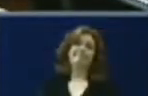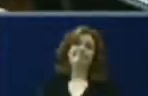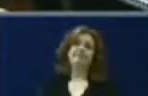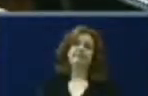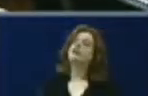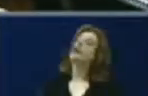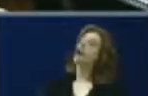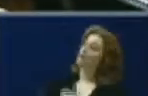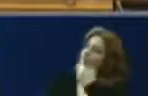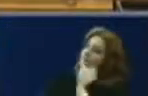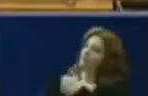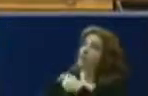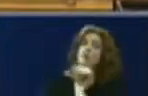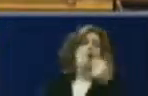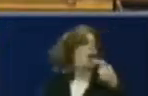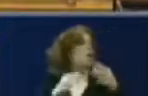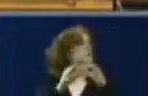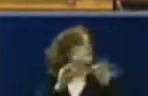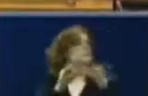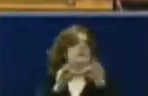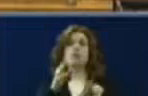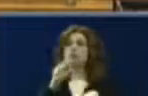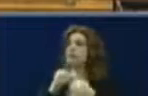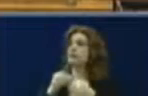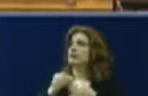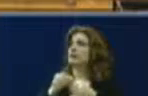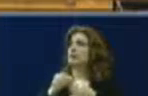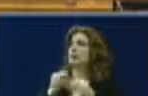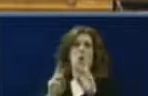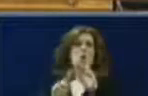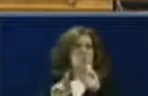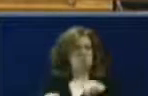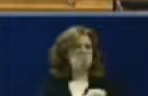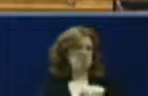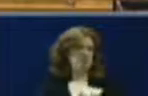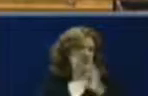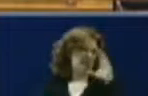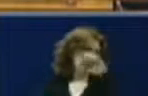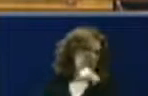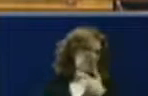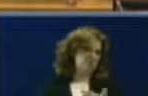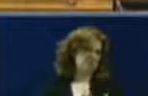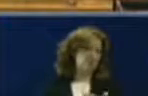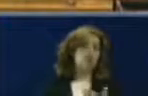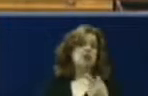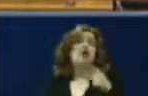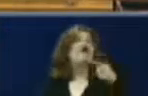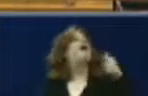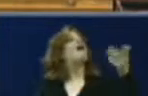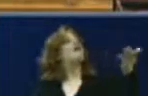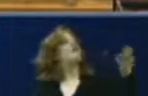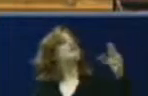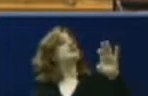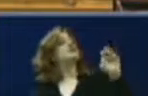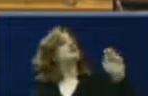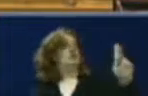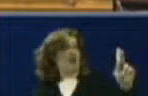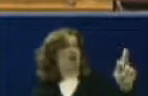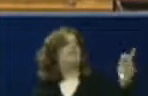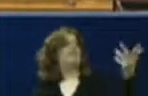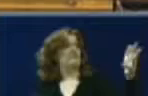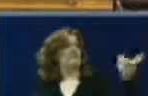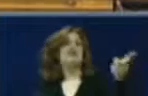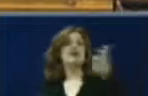Thank you. Are there other comments, or really reports, I guess, is what we're looking for? Chuck, and then